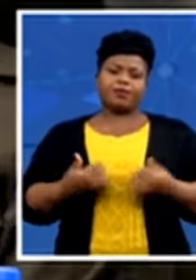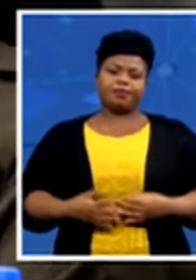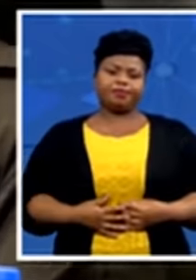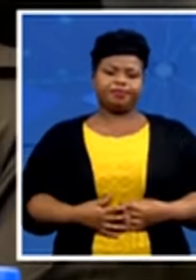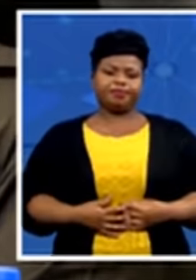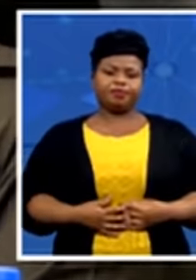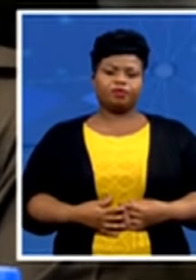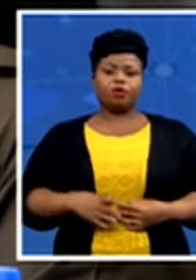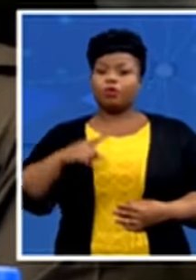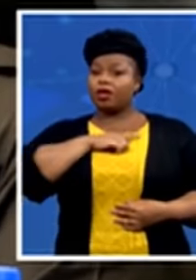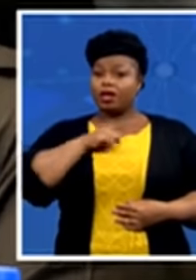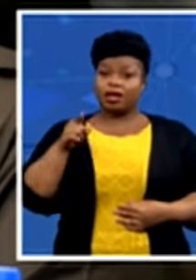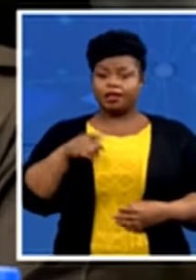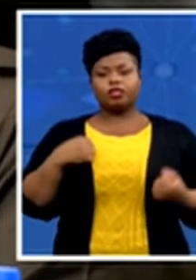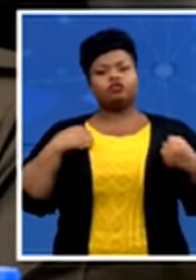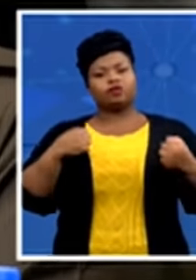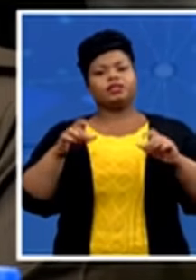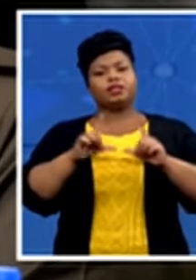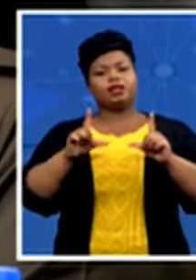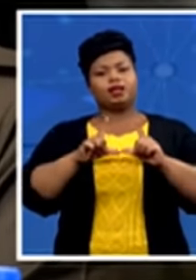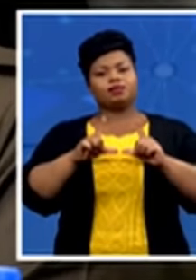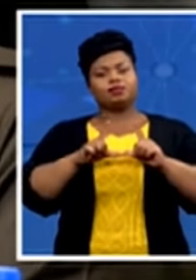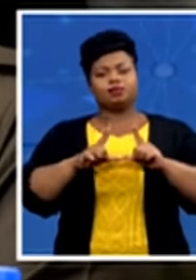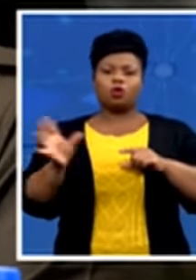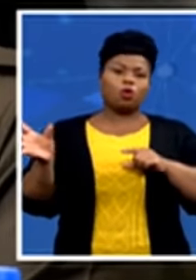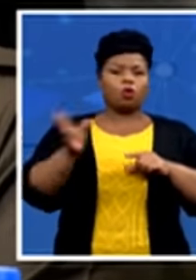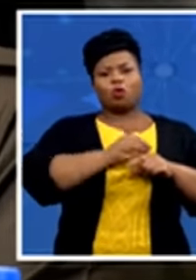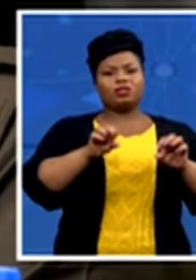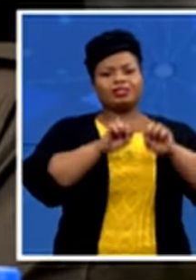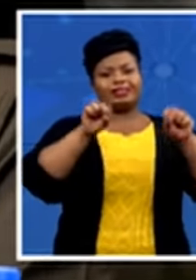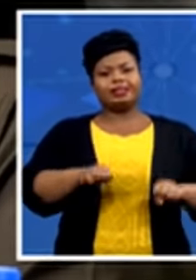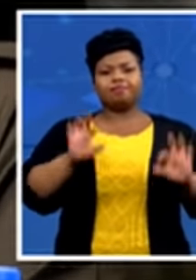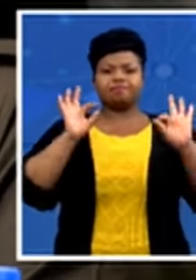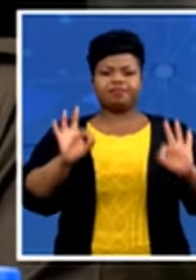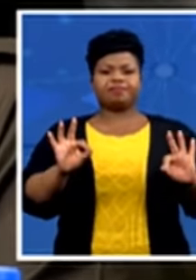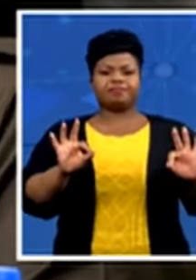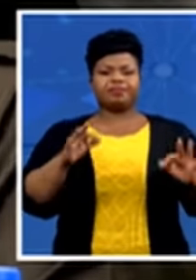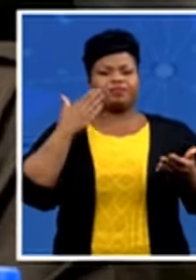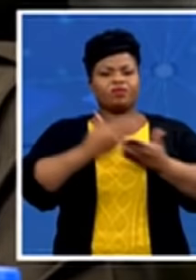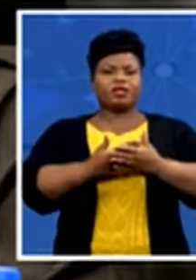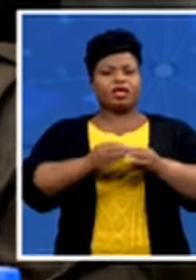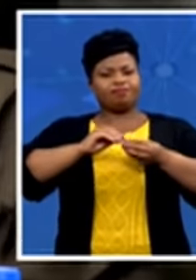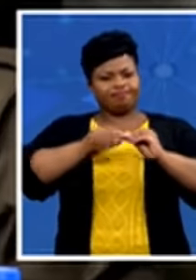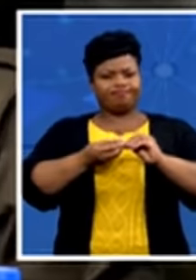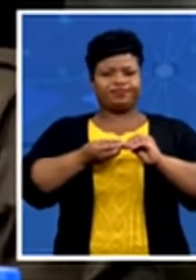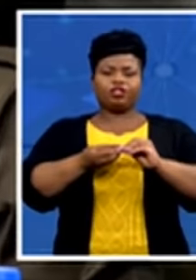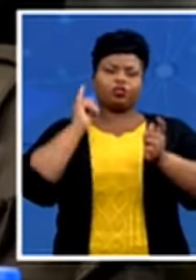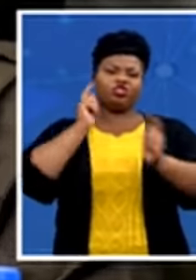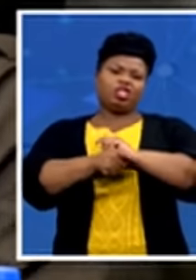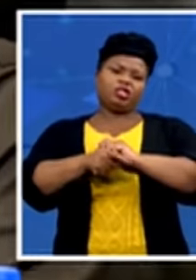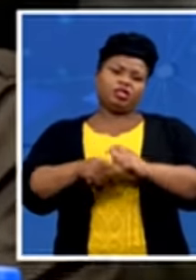regime, all in all, is basically rebooted and actually changed. But for now, my concern is the